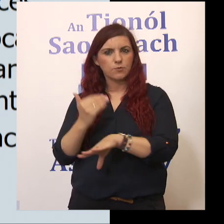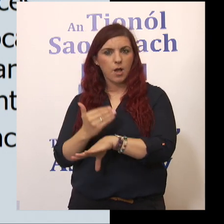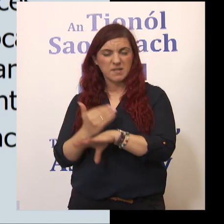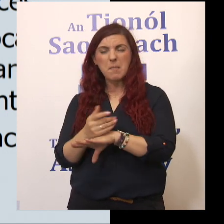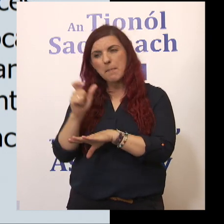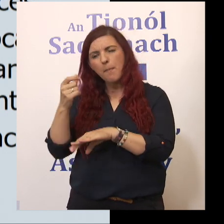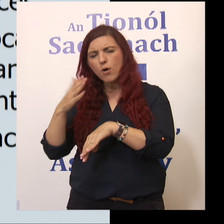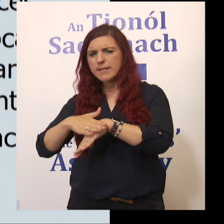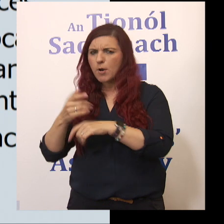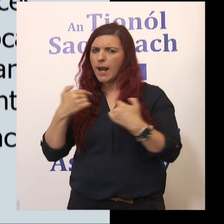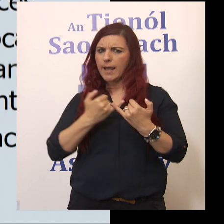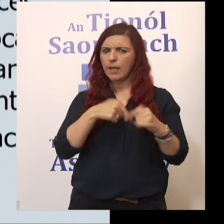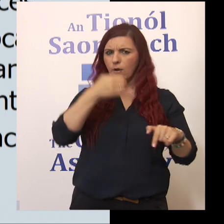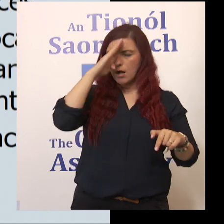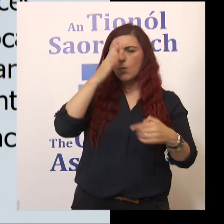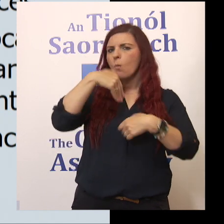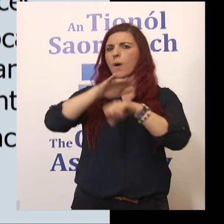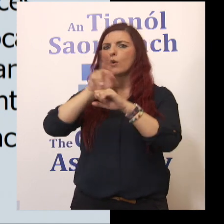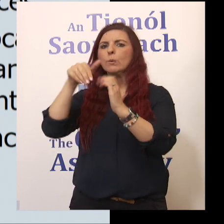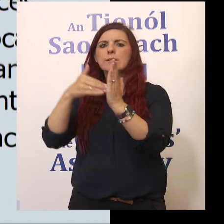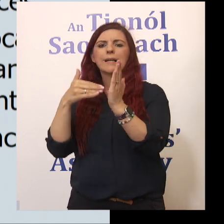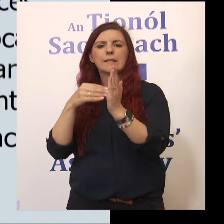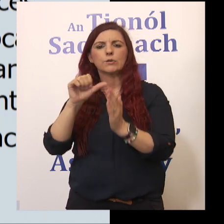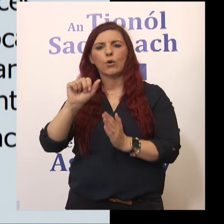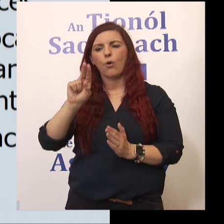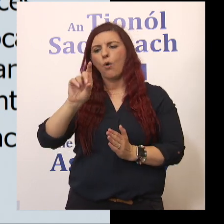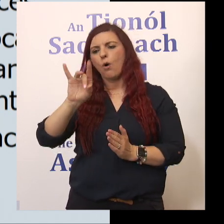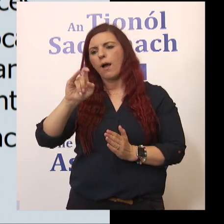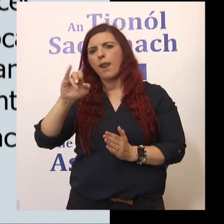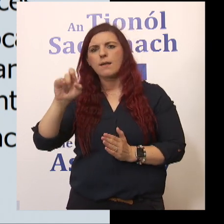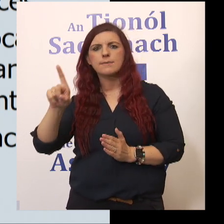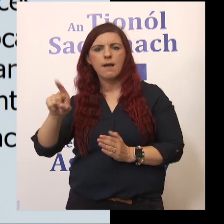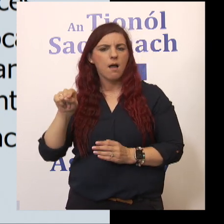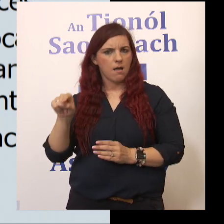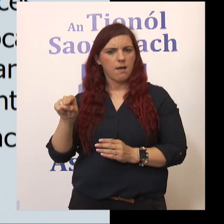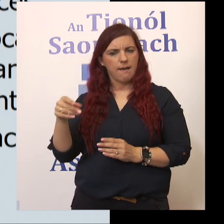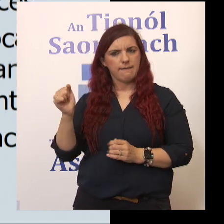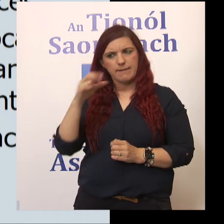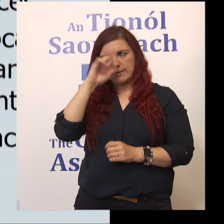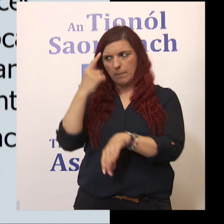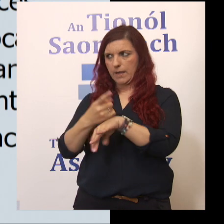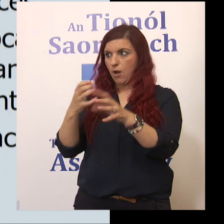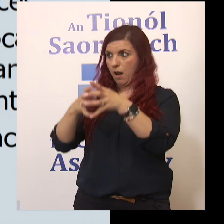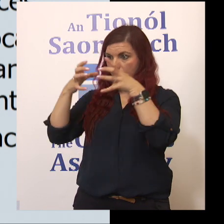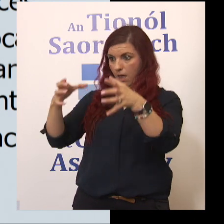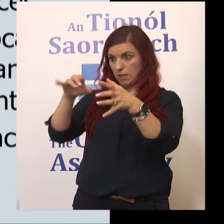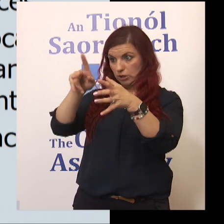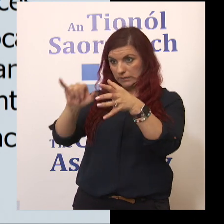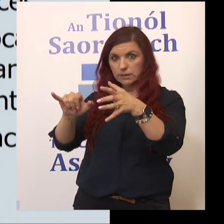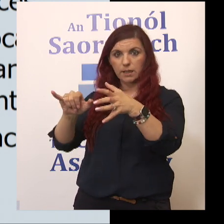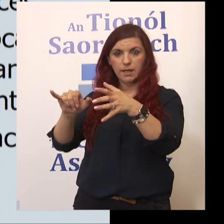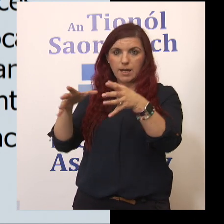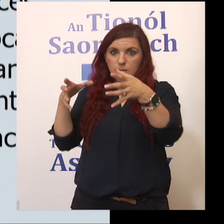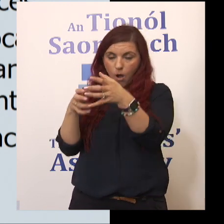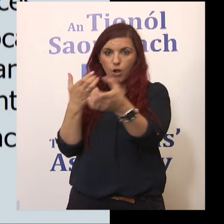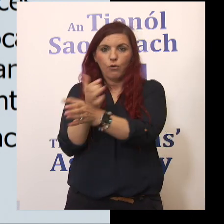here in Ireland. I've just taken Auckland in New Zealand as another example. Again, large city in a small size state